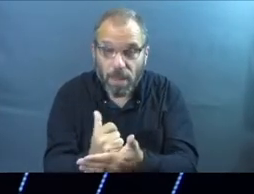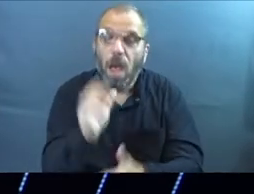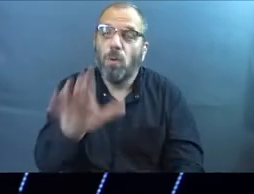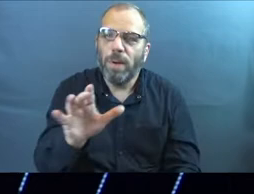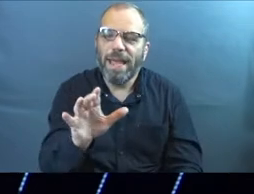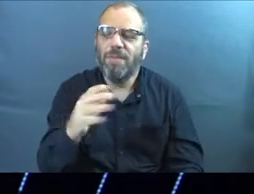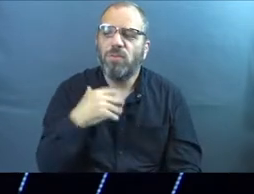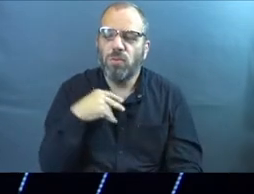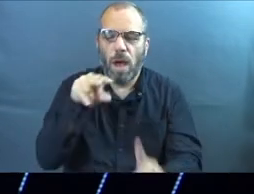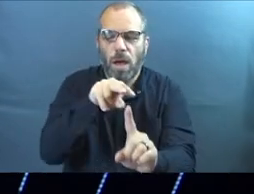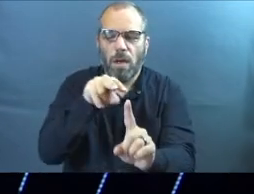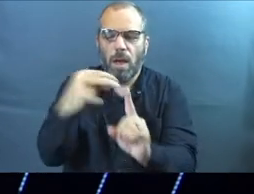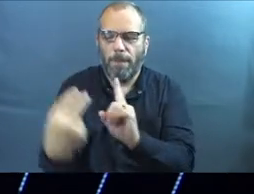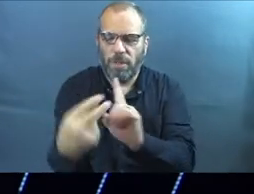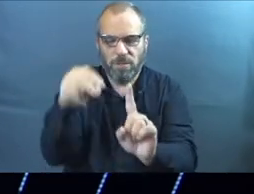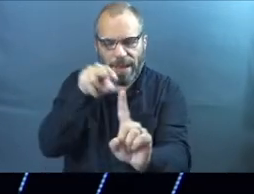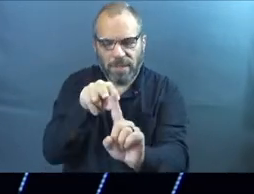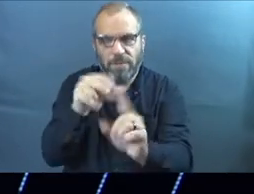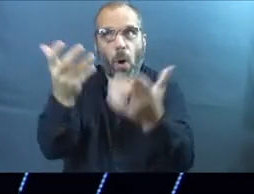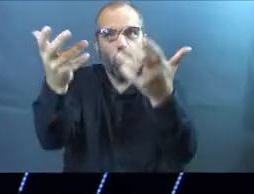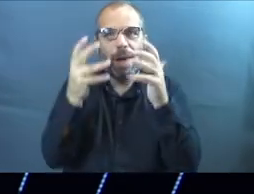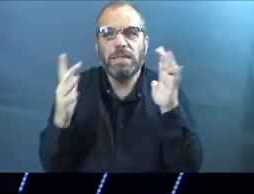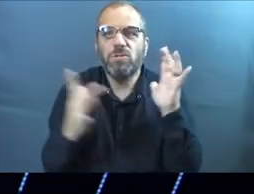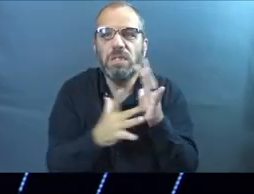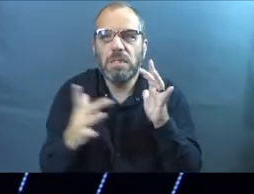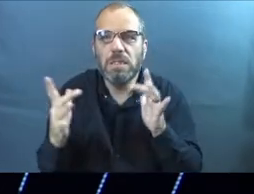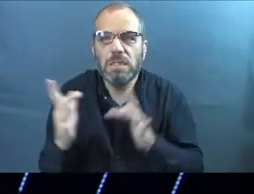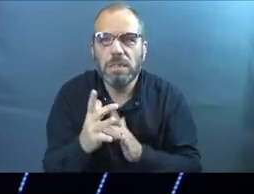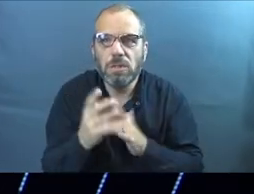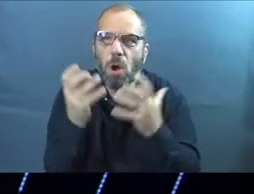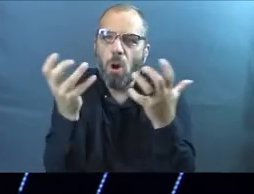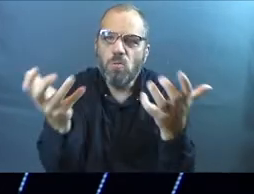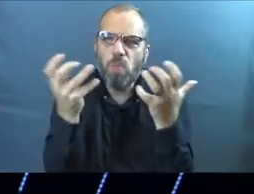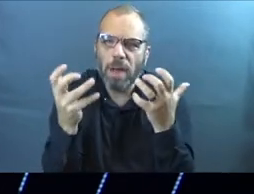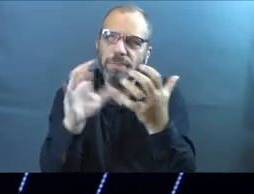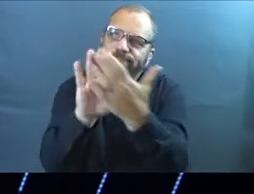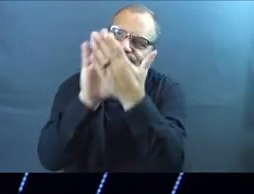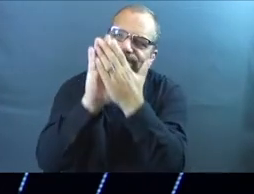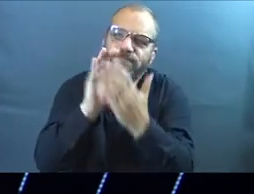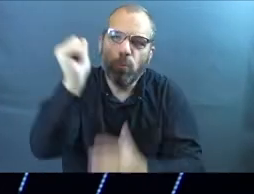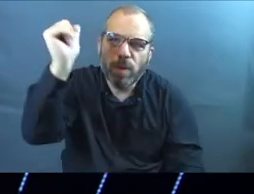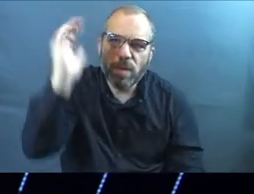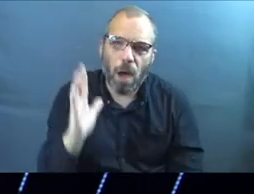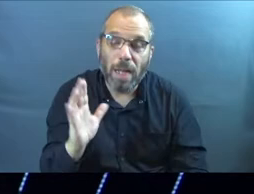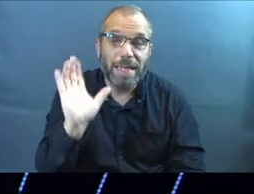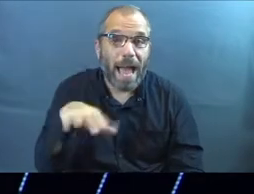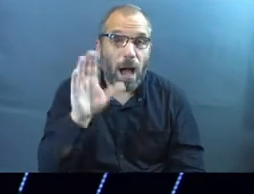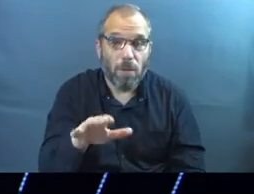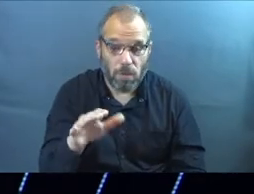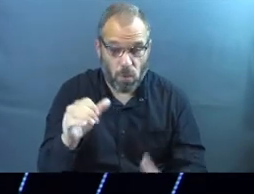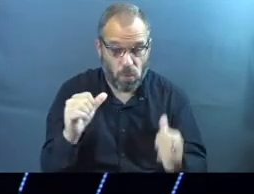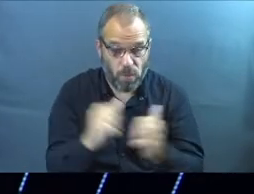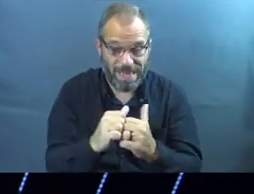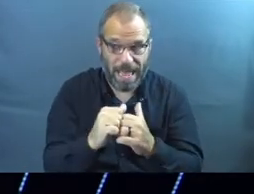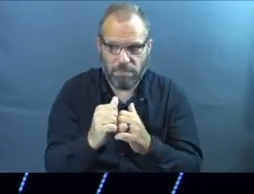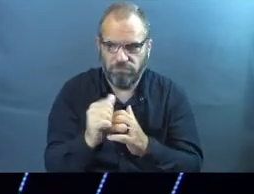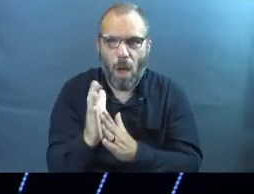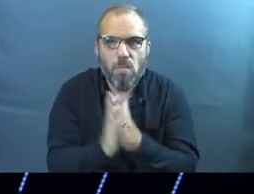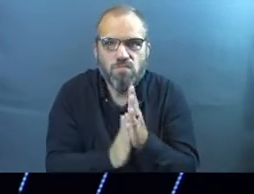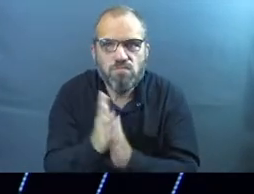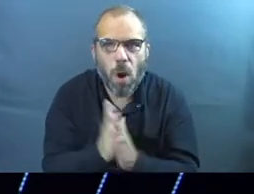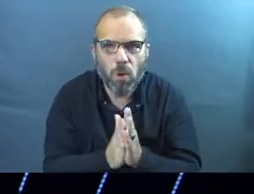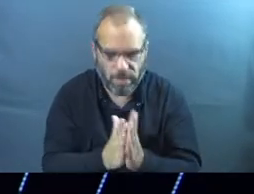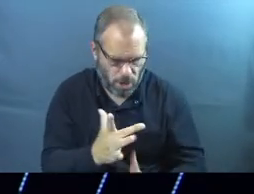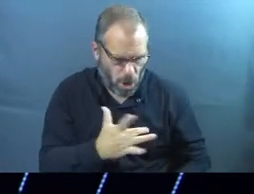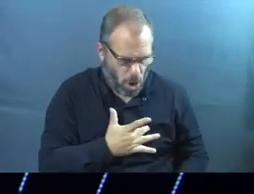got to approach it wanting Jesus, wanting friendship with God. And as we go with that motive, as we